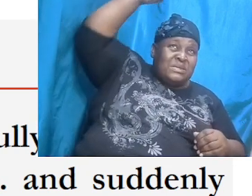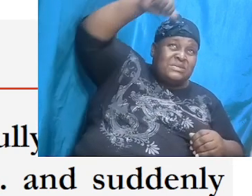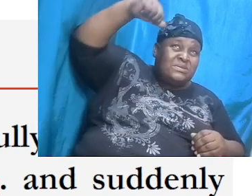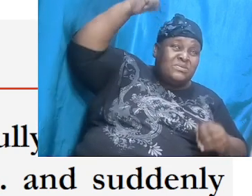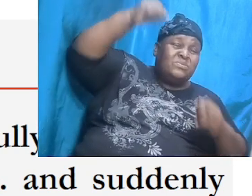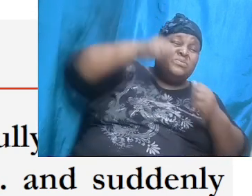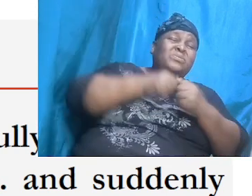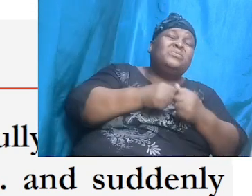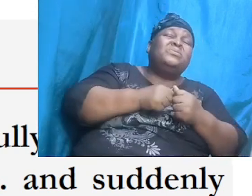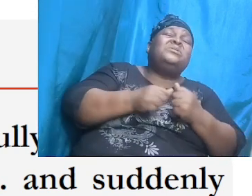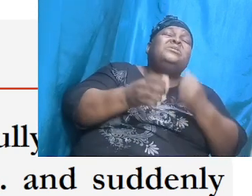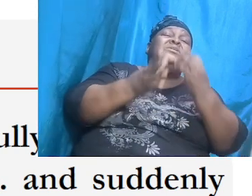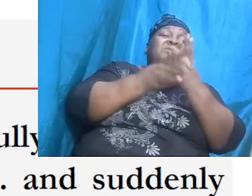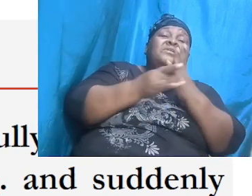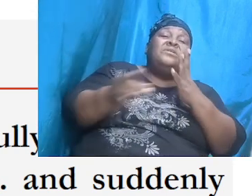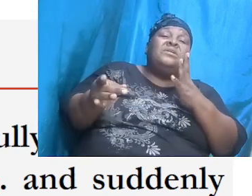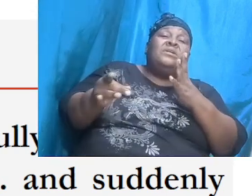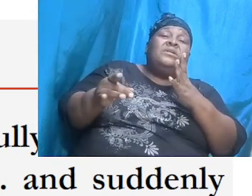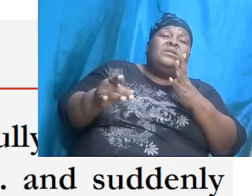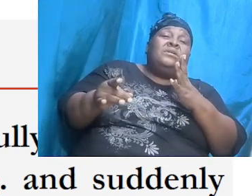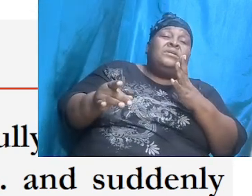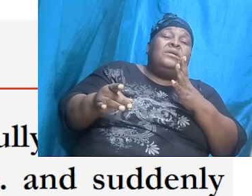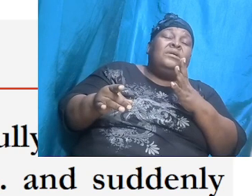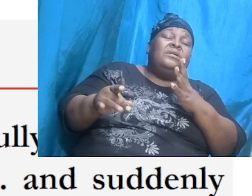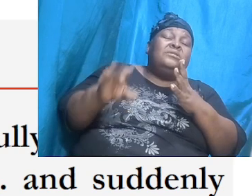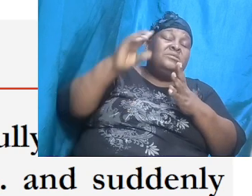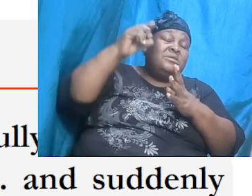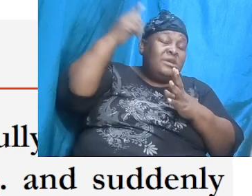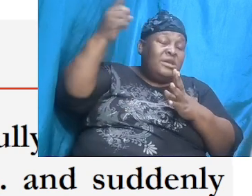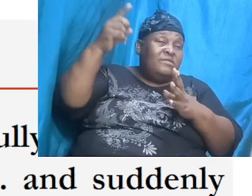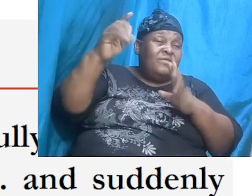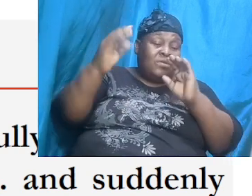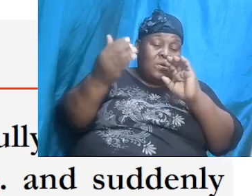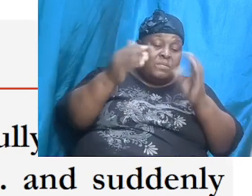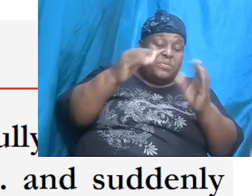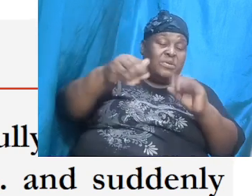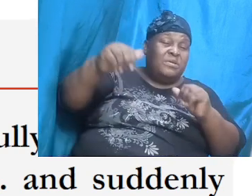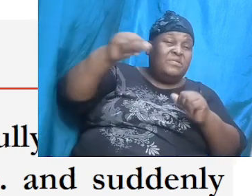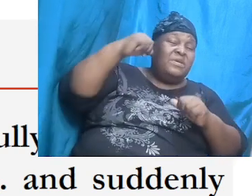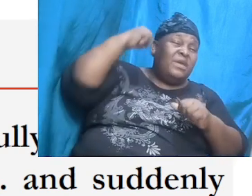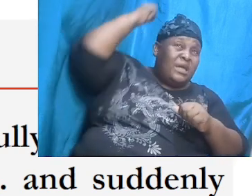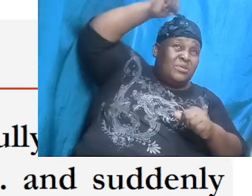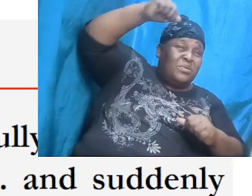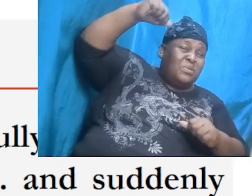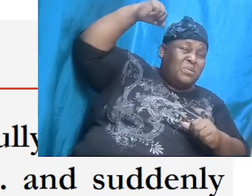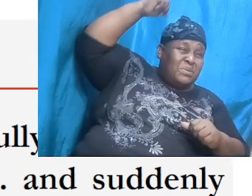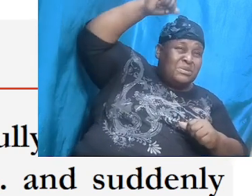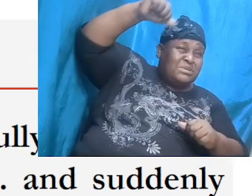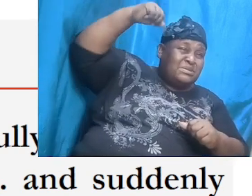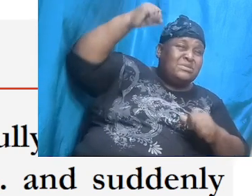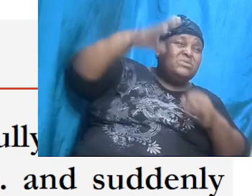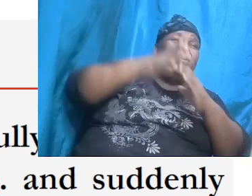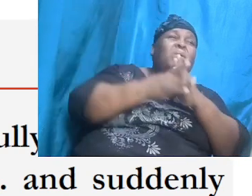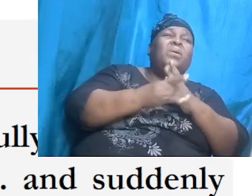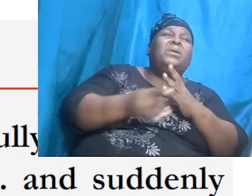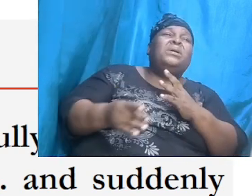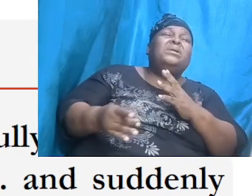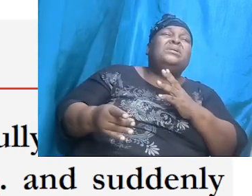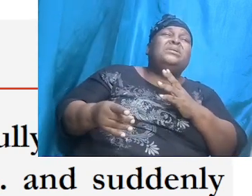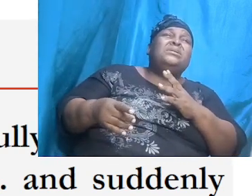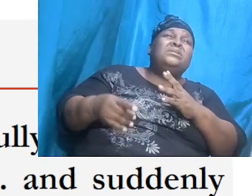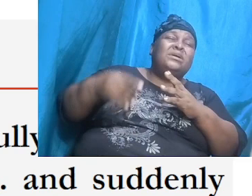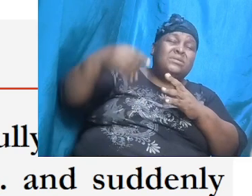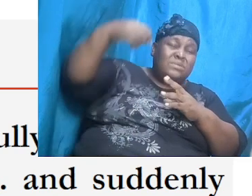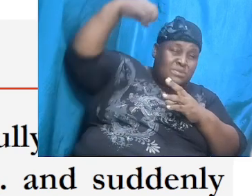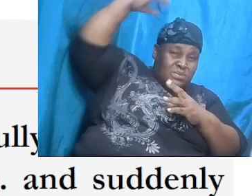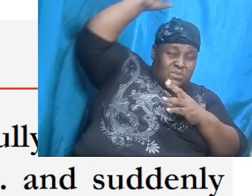anointed. And just like how David compared the anointed oil that came down on the priest, praise God, that ran from his head